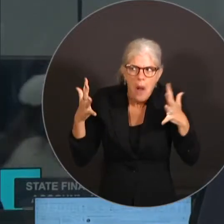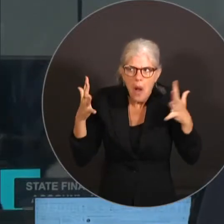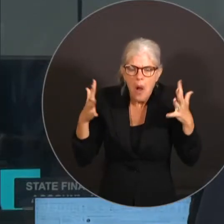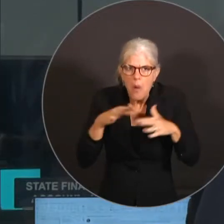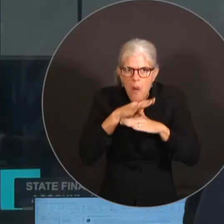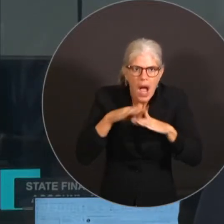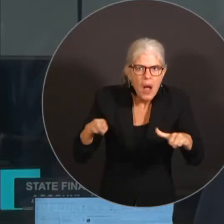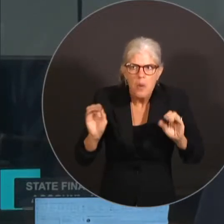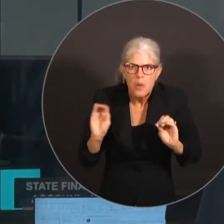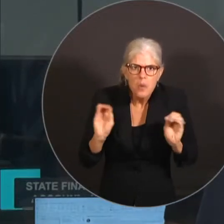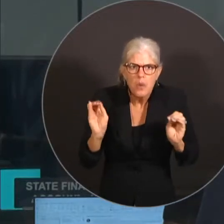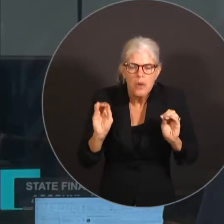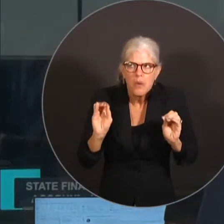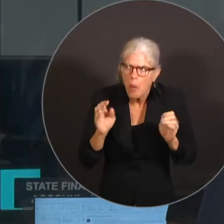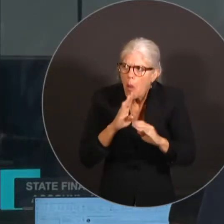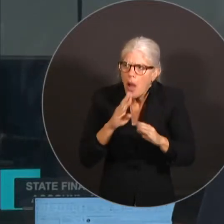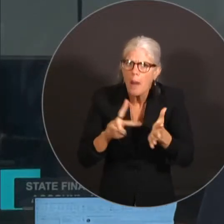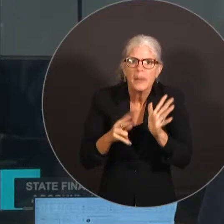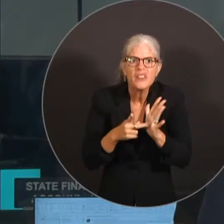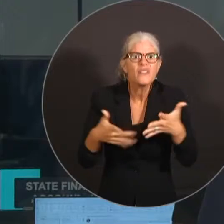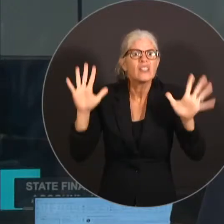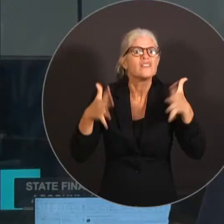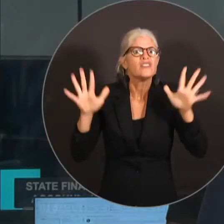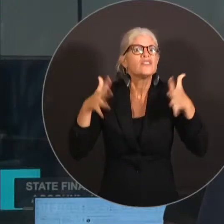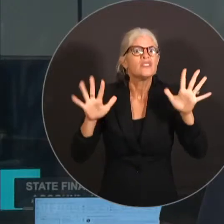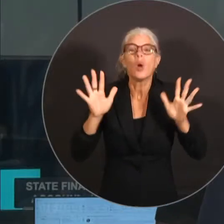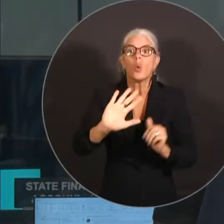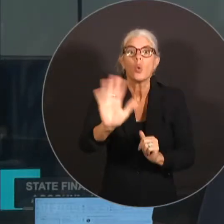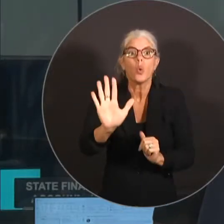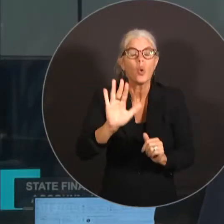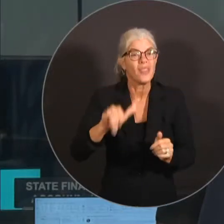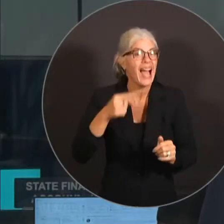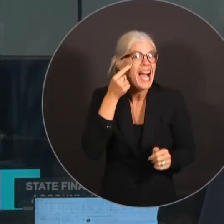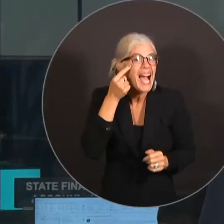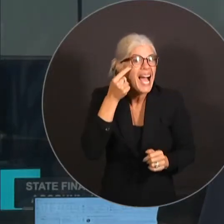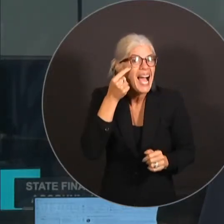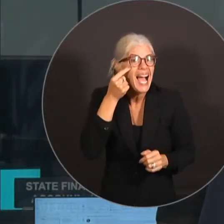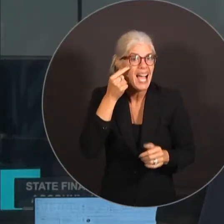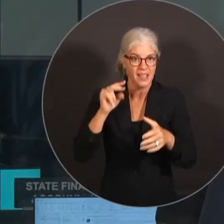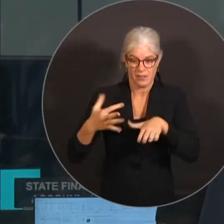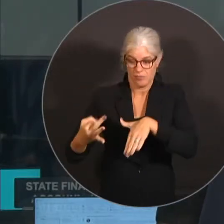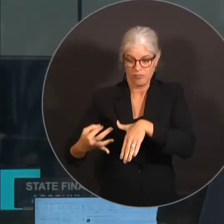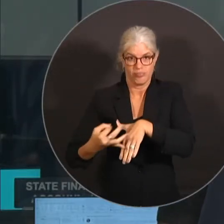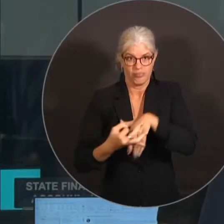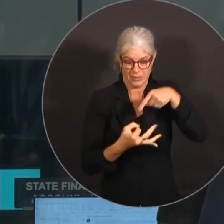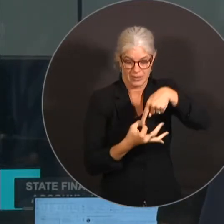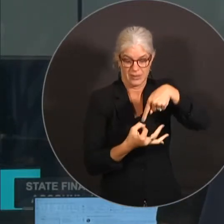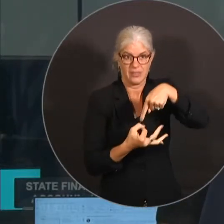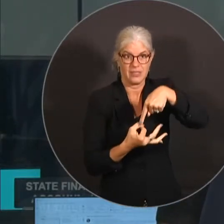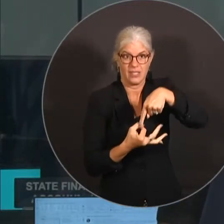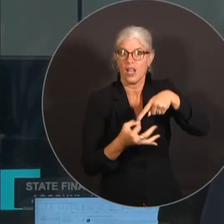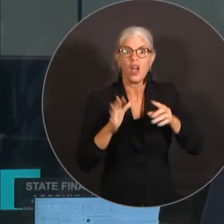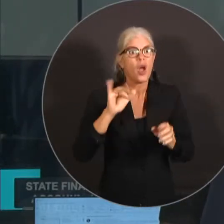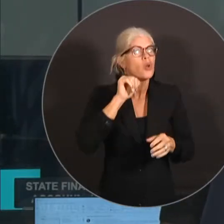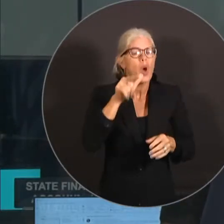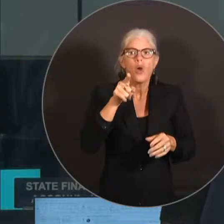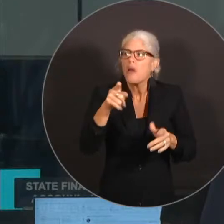terrible to absolutely nothing, then you are most likely in the eye of the tornado. Please stay in place. Do not come out.